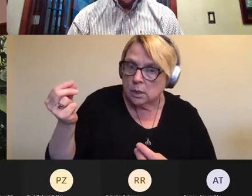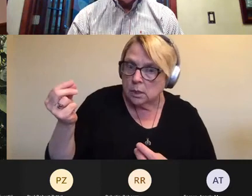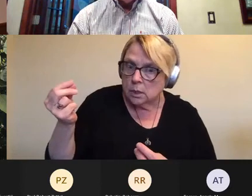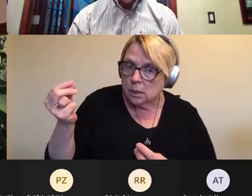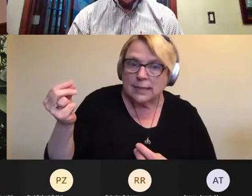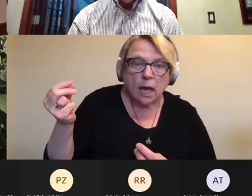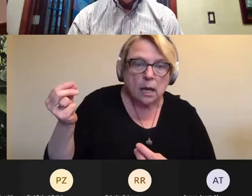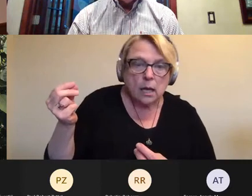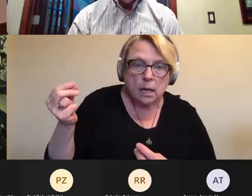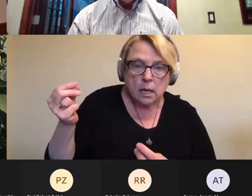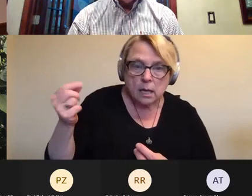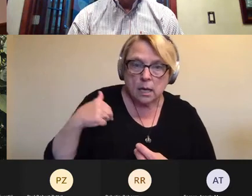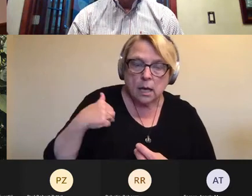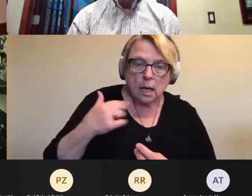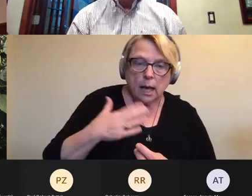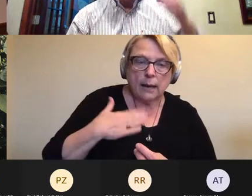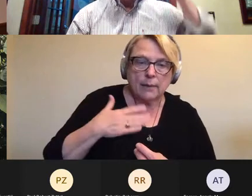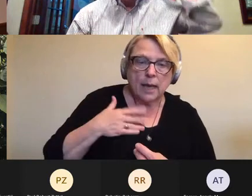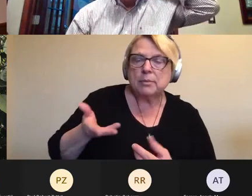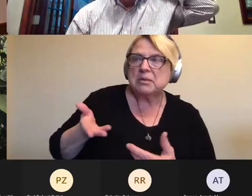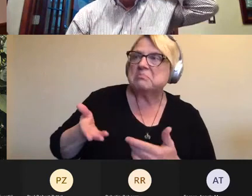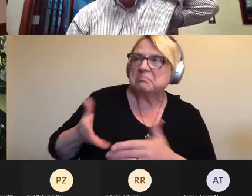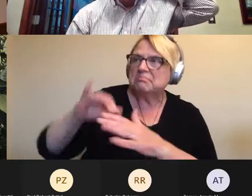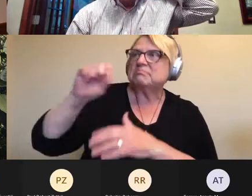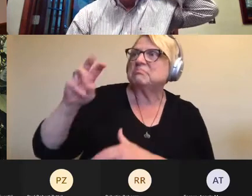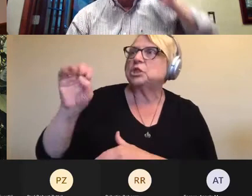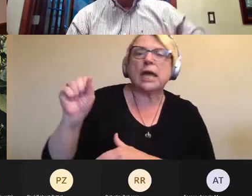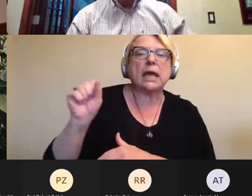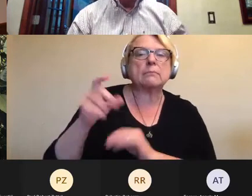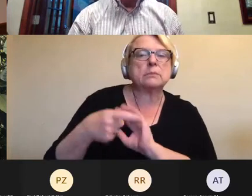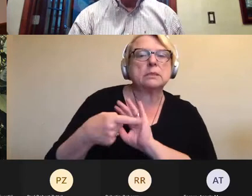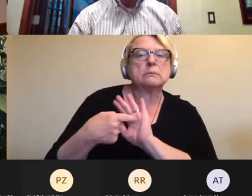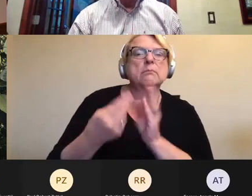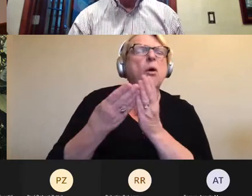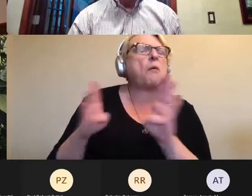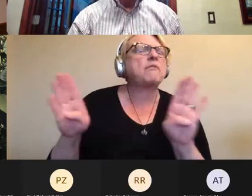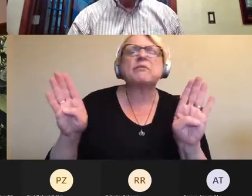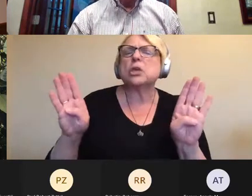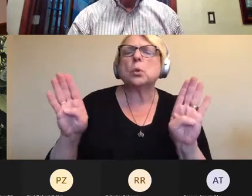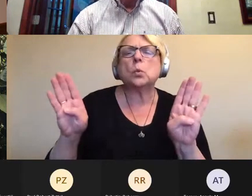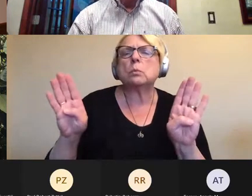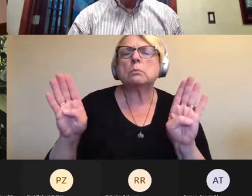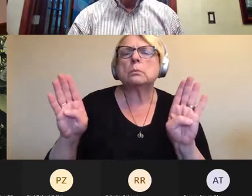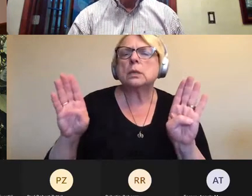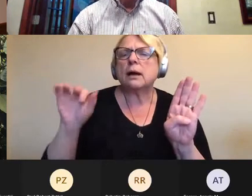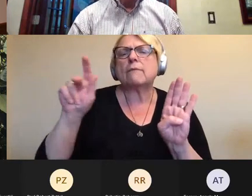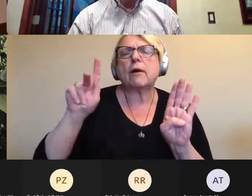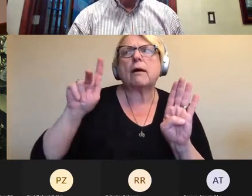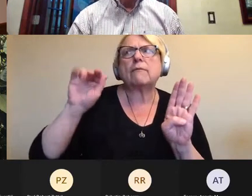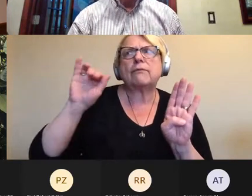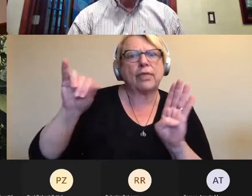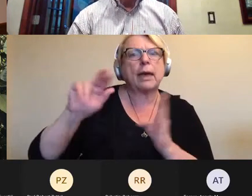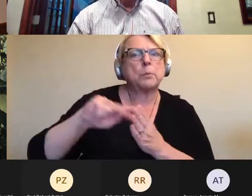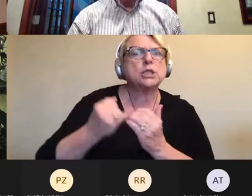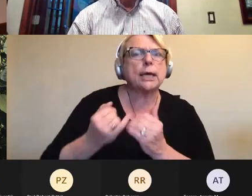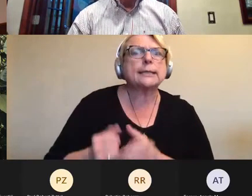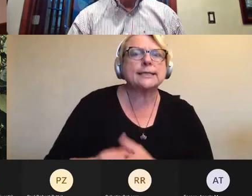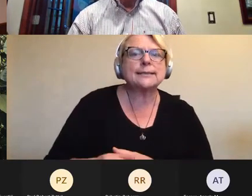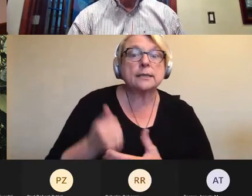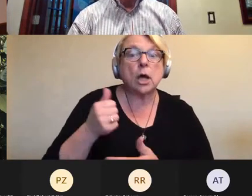Yeah, I'm happy to let James take the wheel and kind of give an overview if people are unfamiliar. Okay, sounds good. Any updates that he had. Cool.